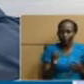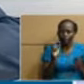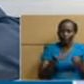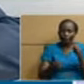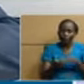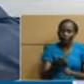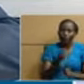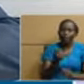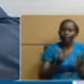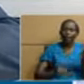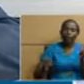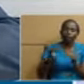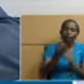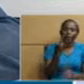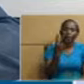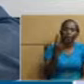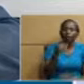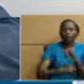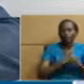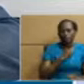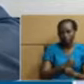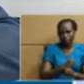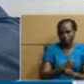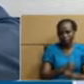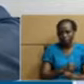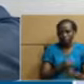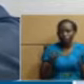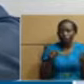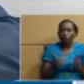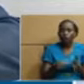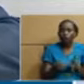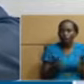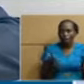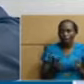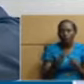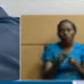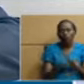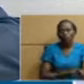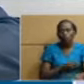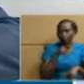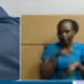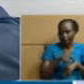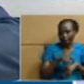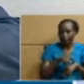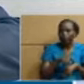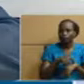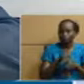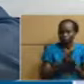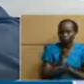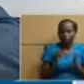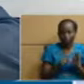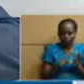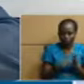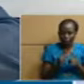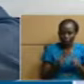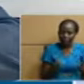come? That's the fundamental point. Of course, the risk is that we are looking at a longer period. There's a longevity risk. But besides